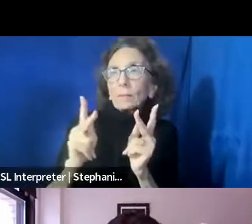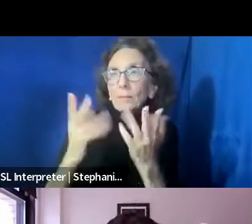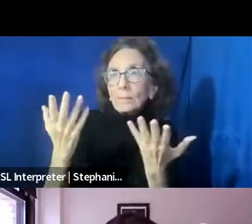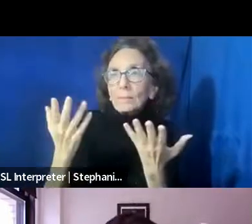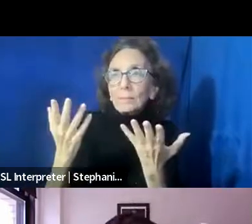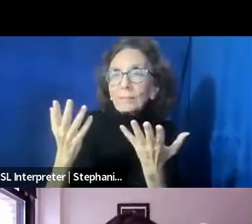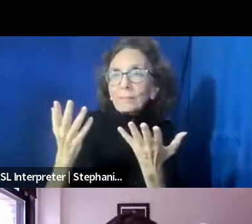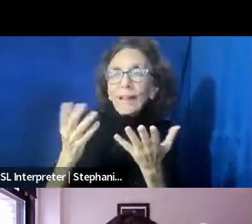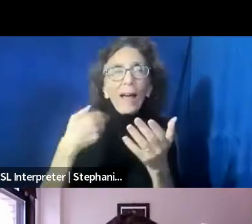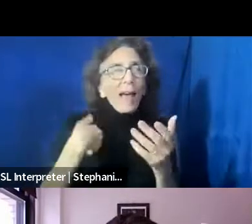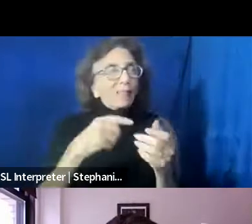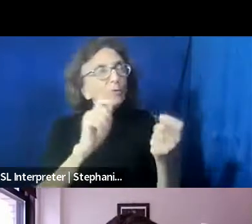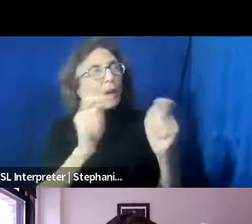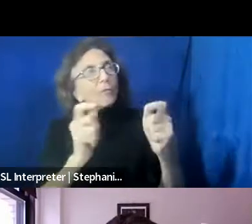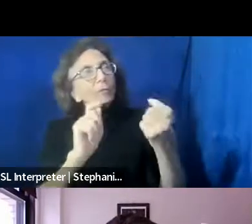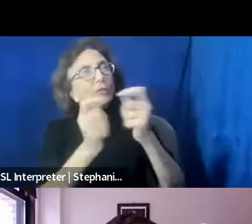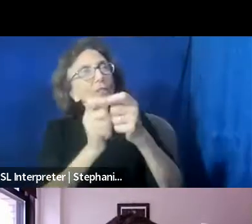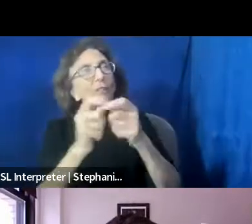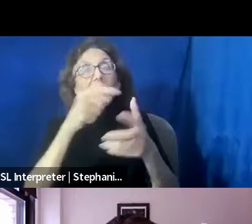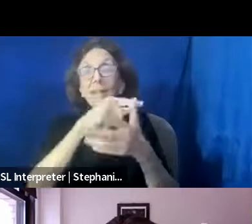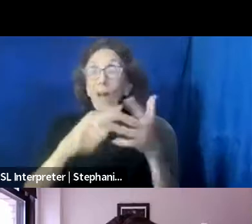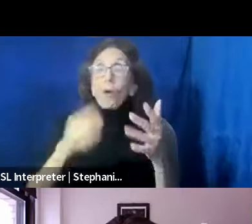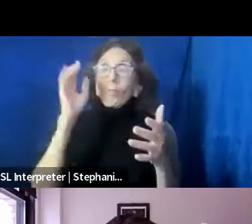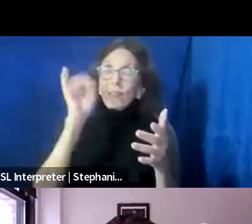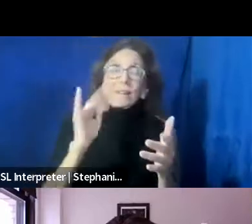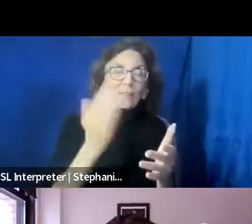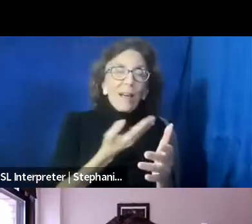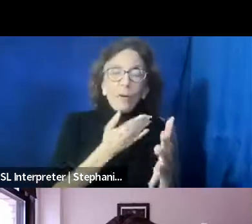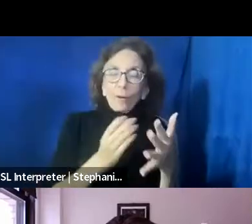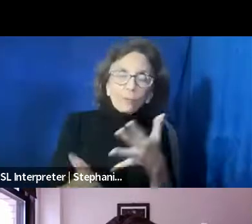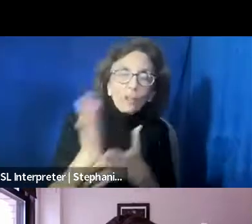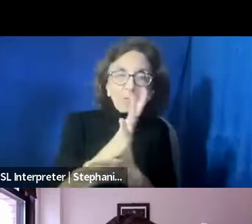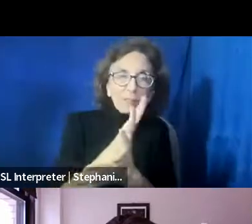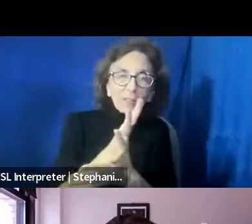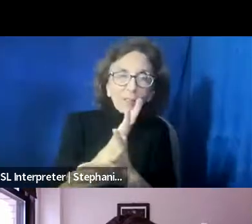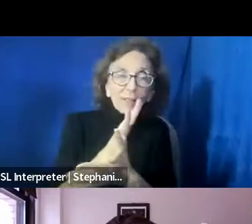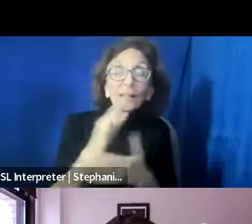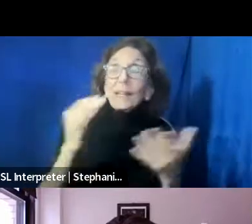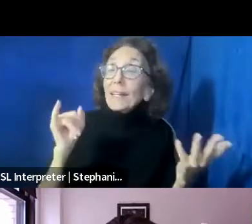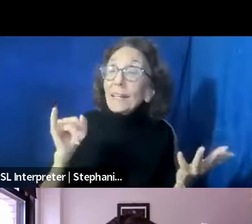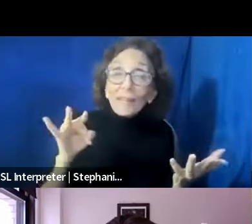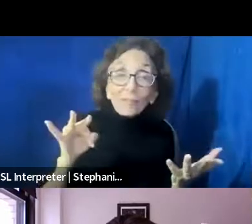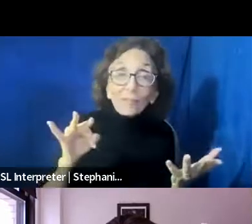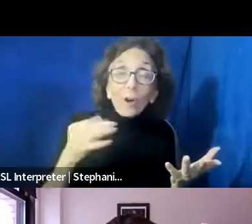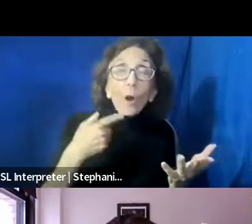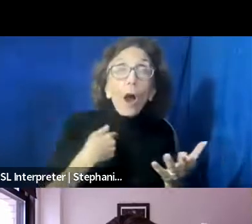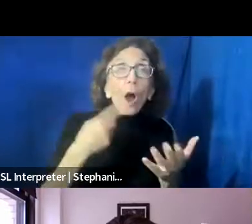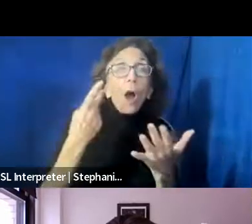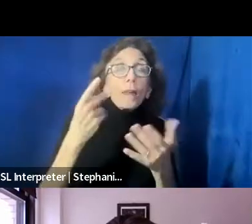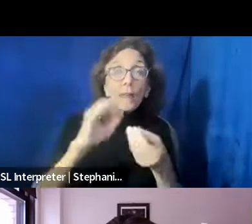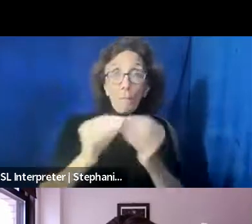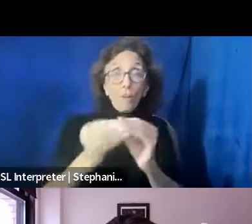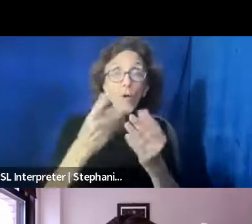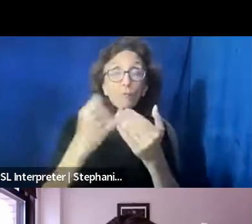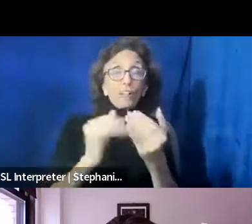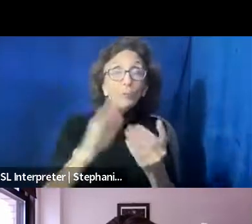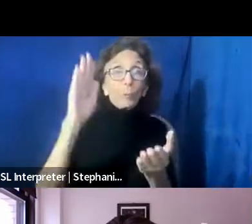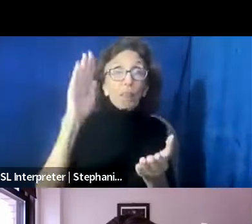we have made is the priority. And if that means we have to do less work for a